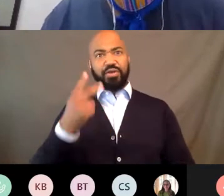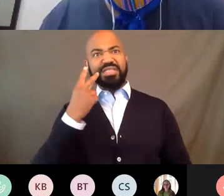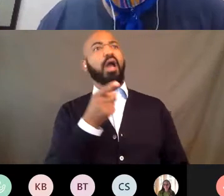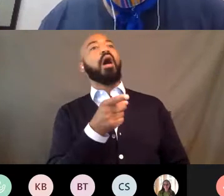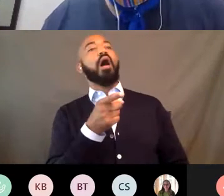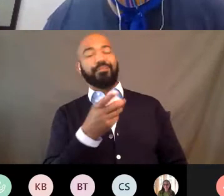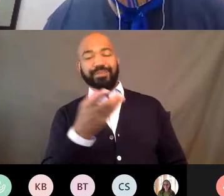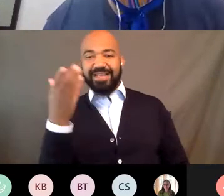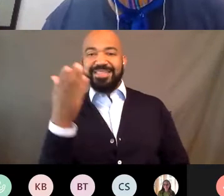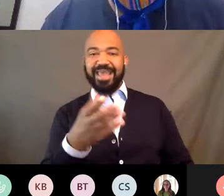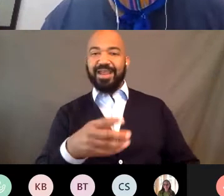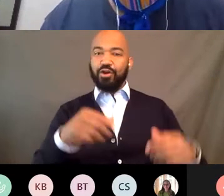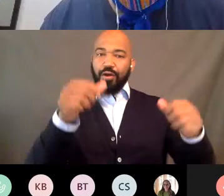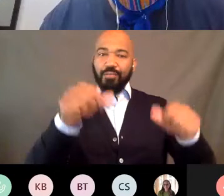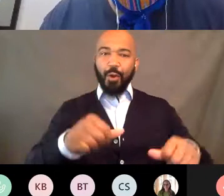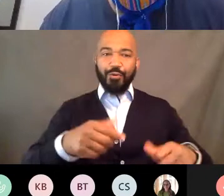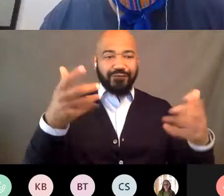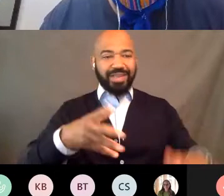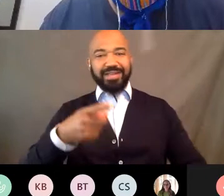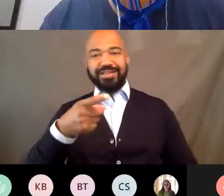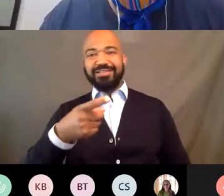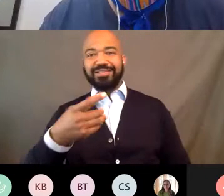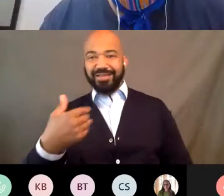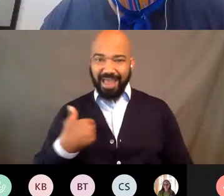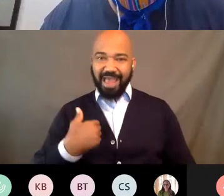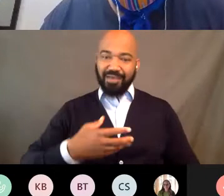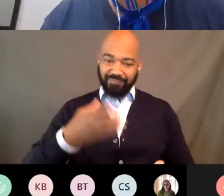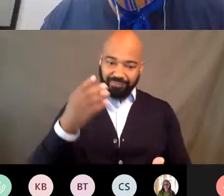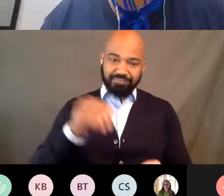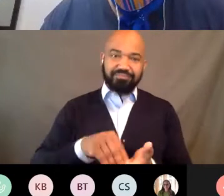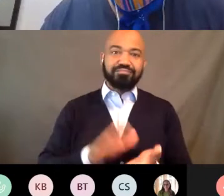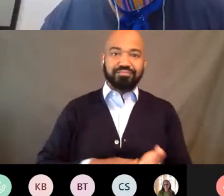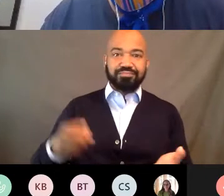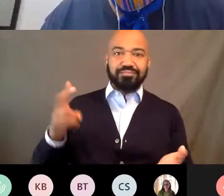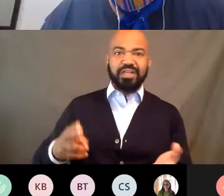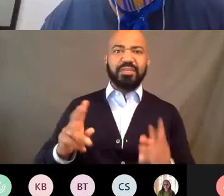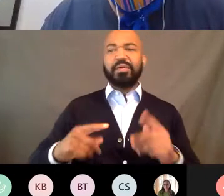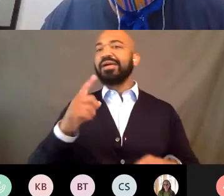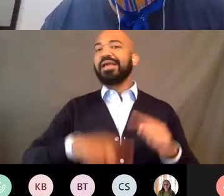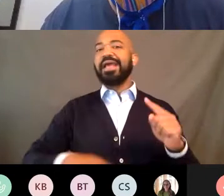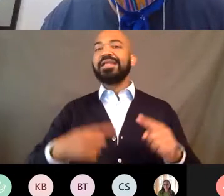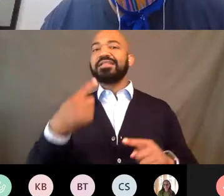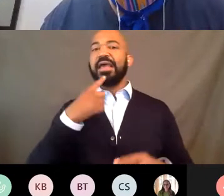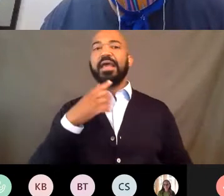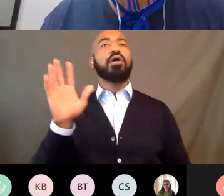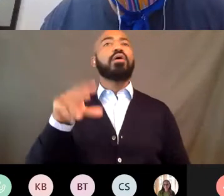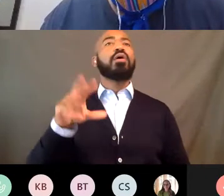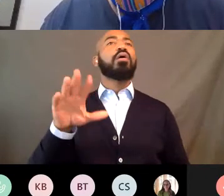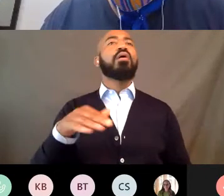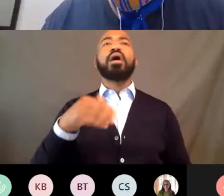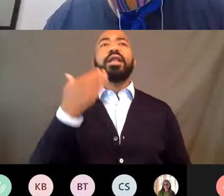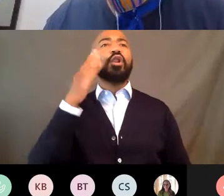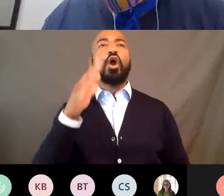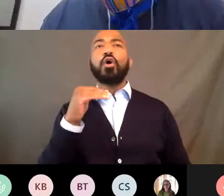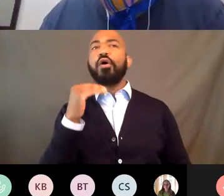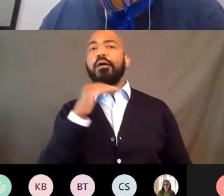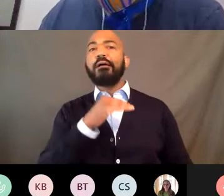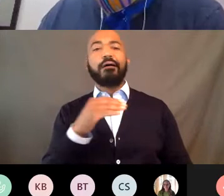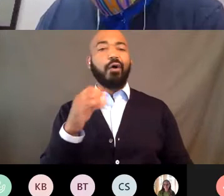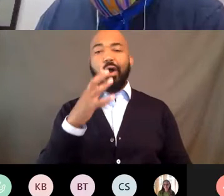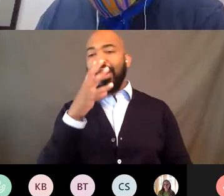help inform decisions about things. So that's one. But I want to ask you, Kieran, at the end, you